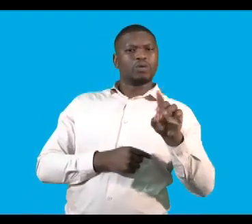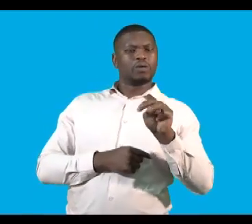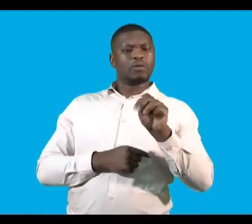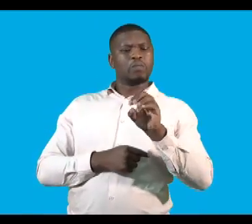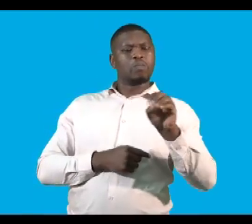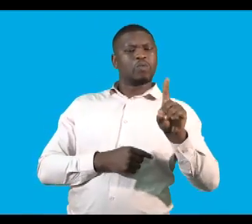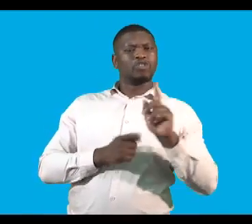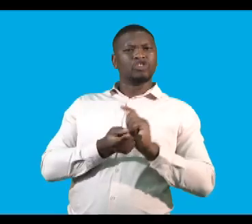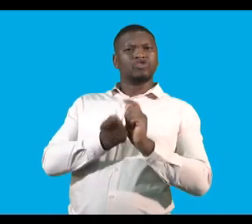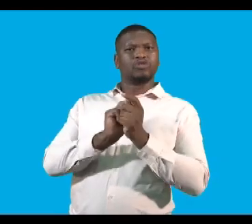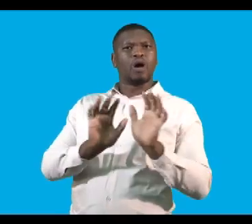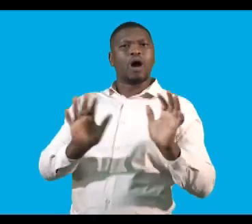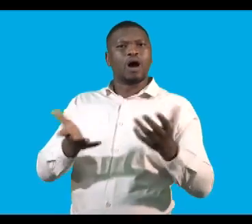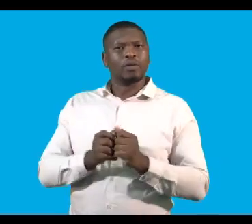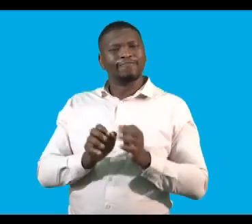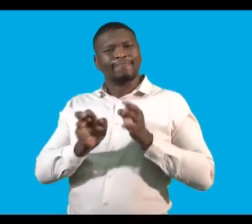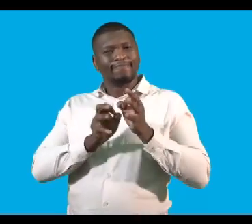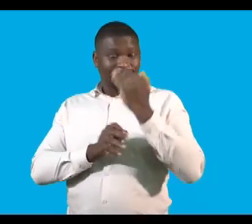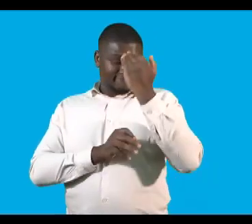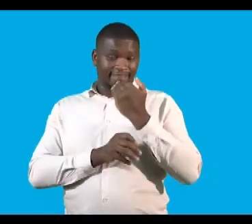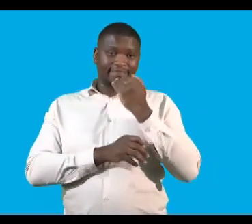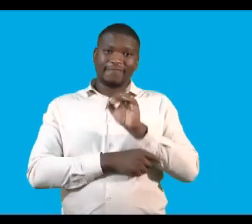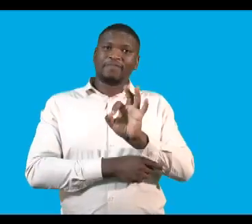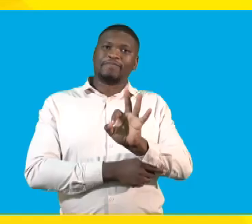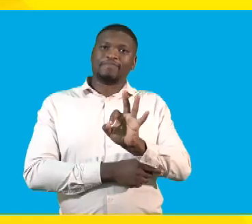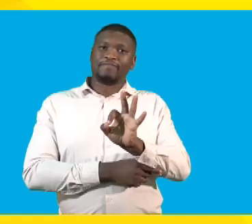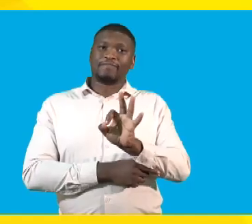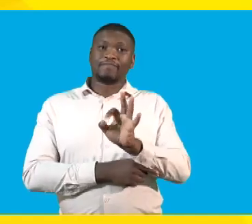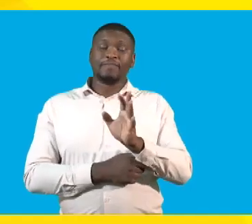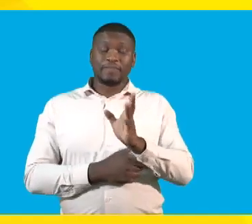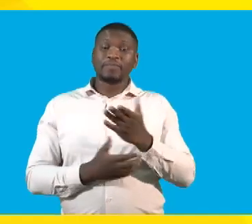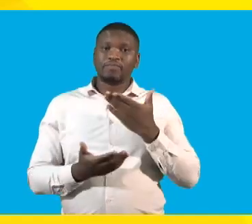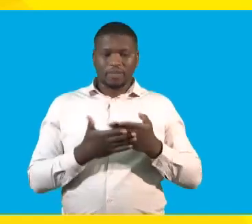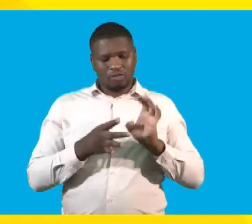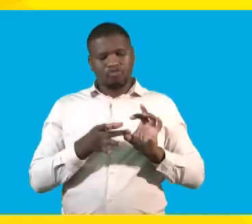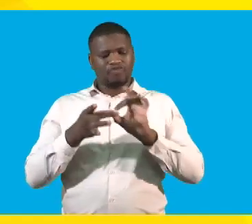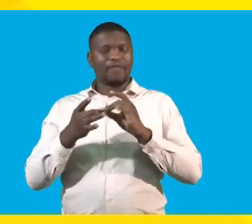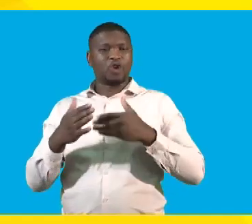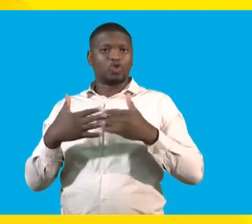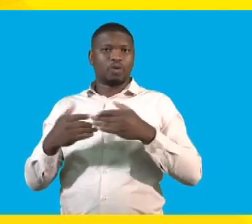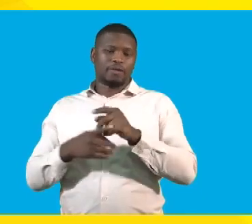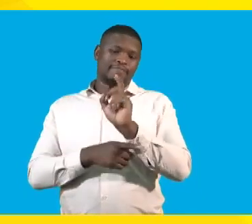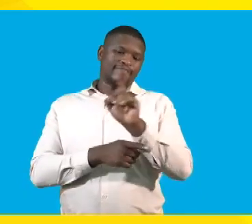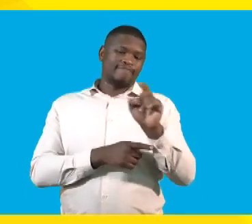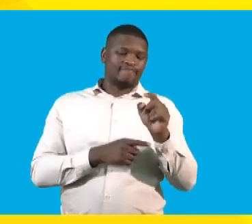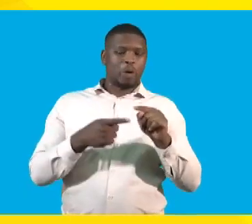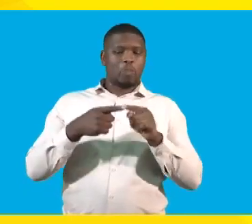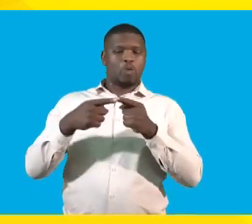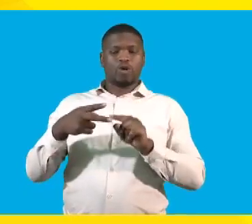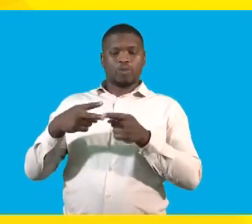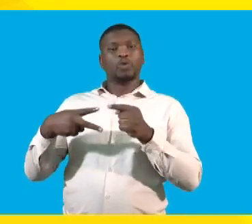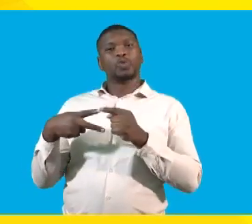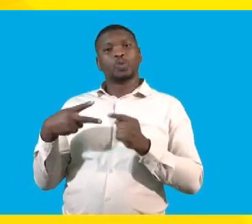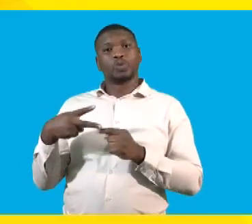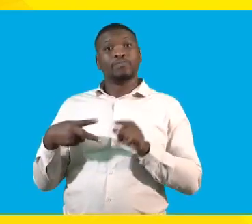frame 3. So there are no limits on verbal or visual elements, so you can refer to any of those for 2